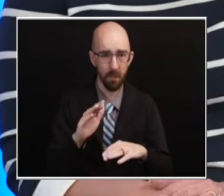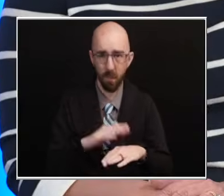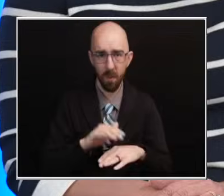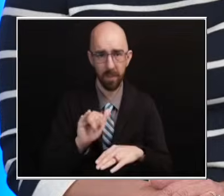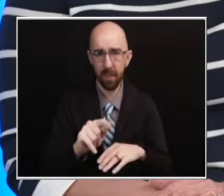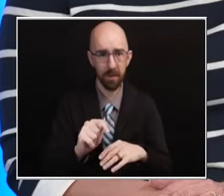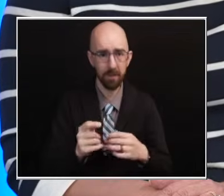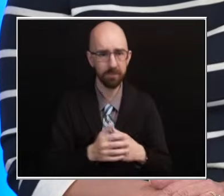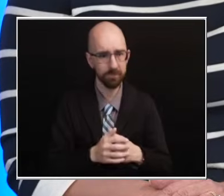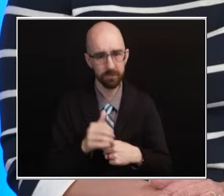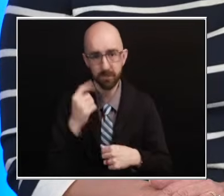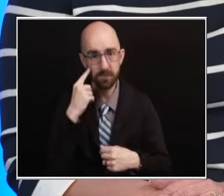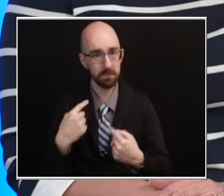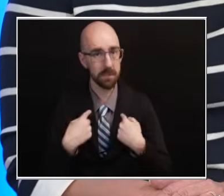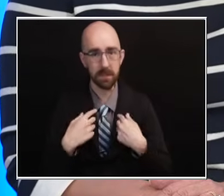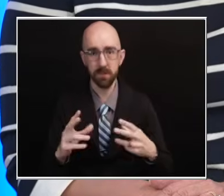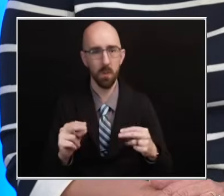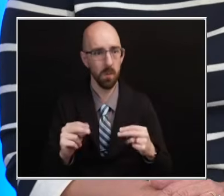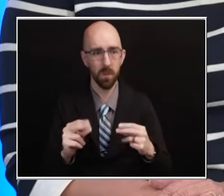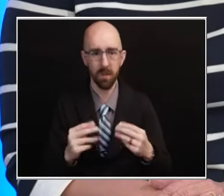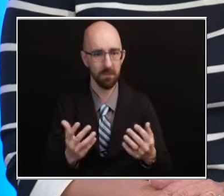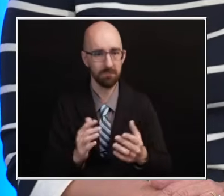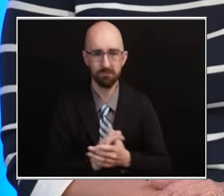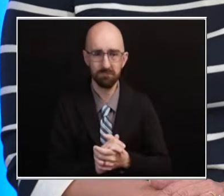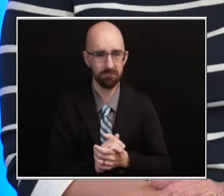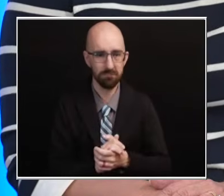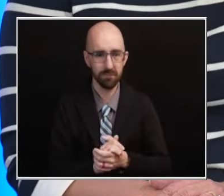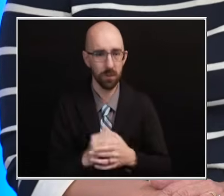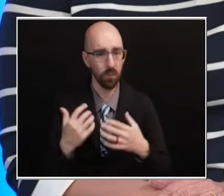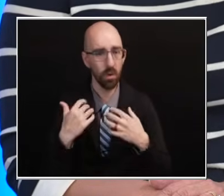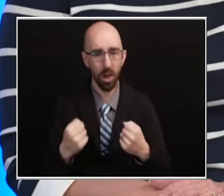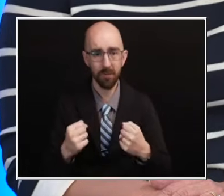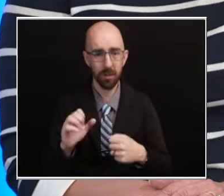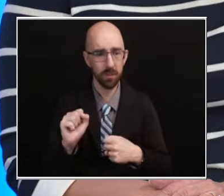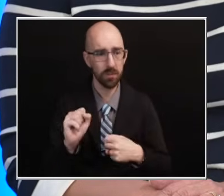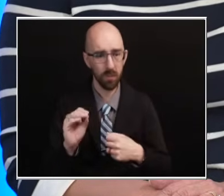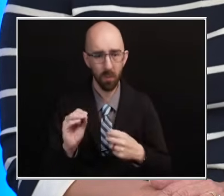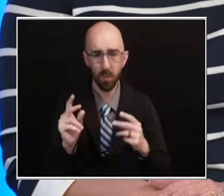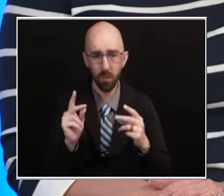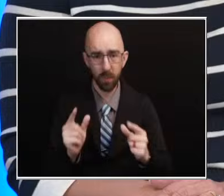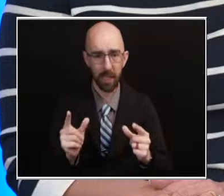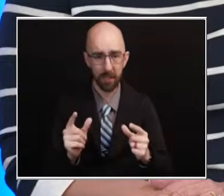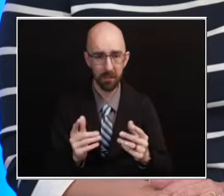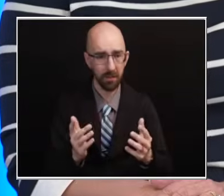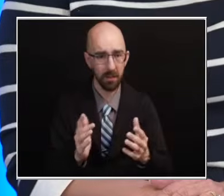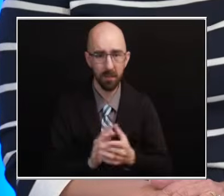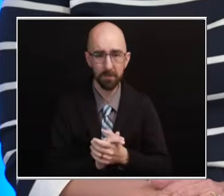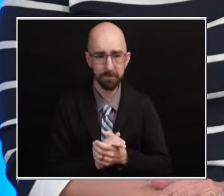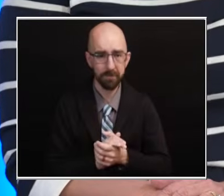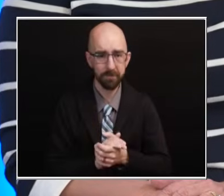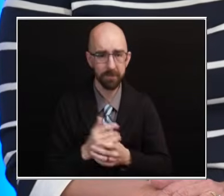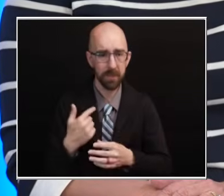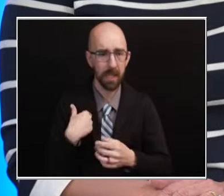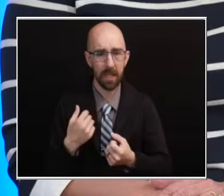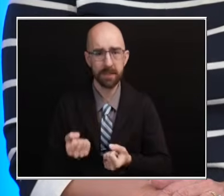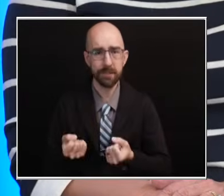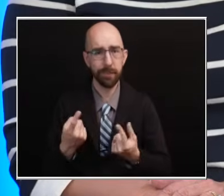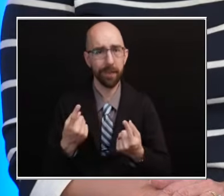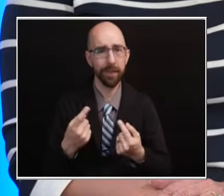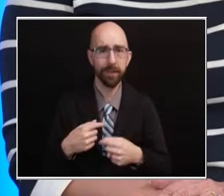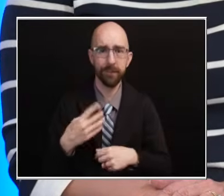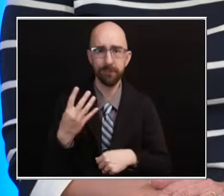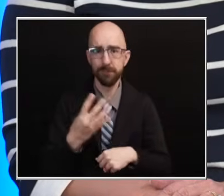for me. The recovery was so quick. I spent maybe 4 or 5